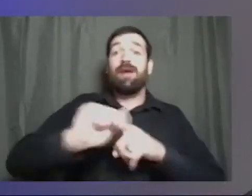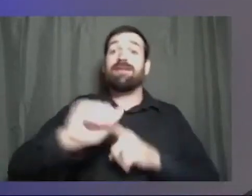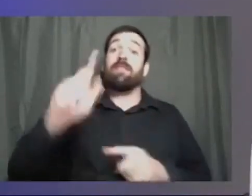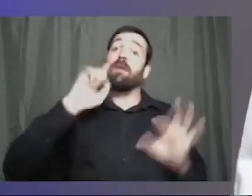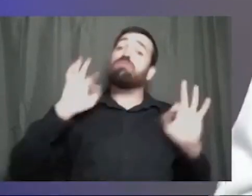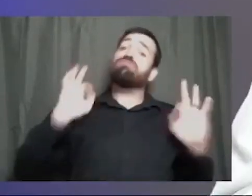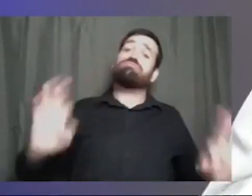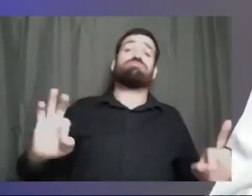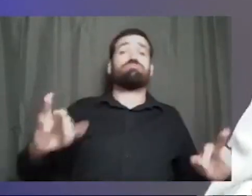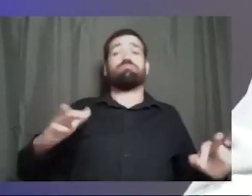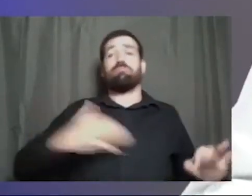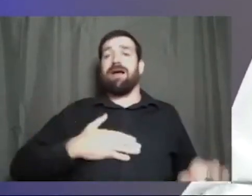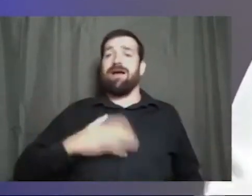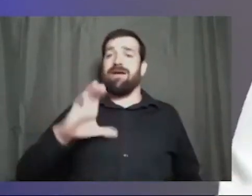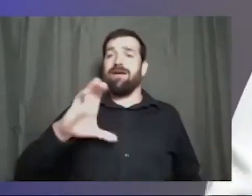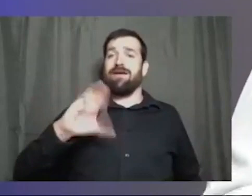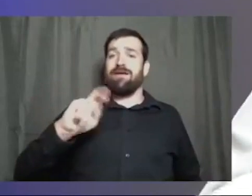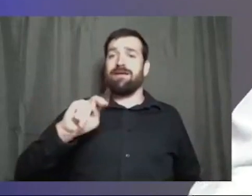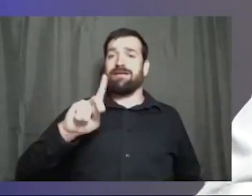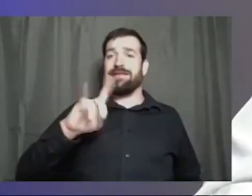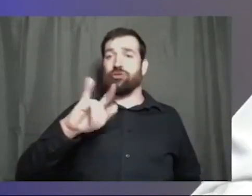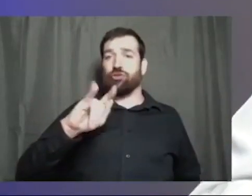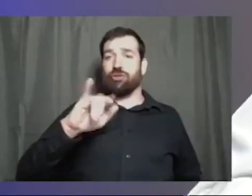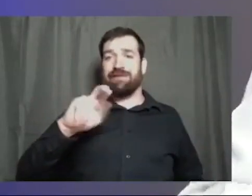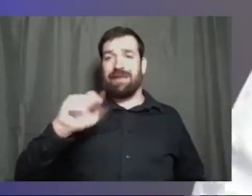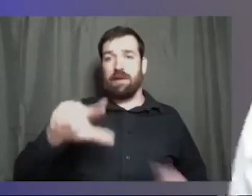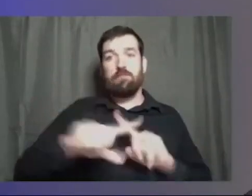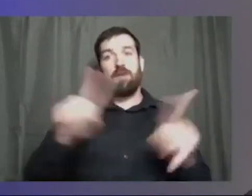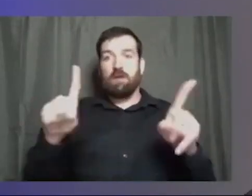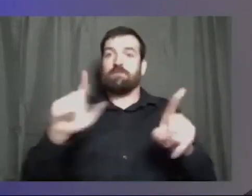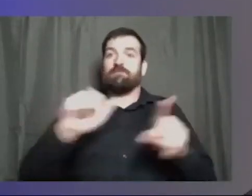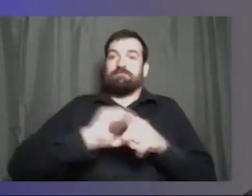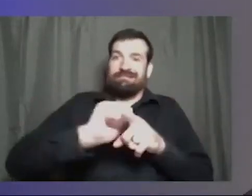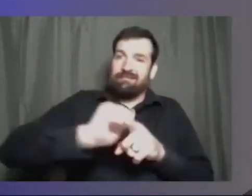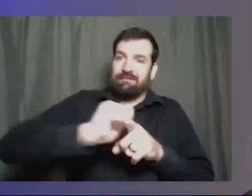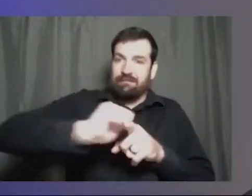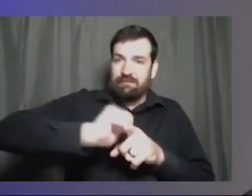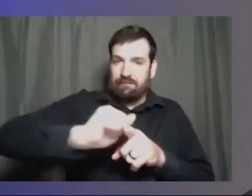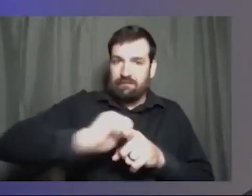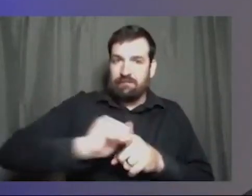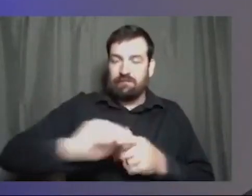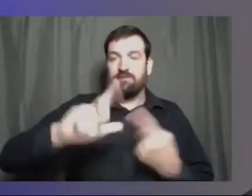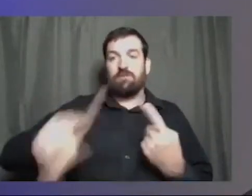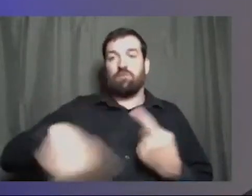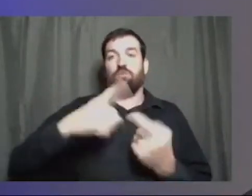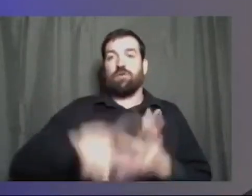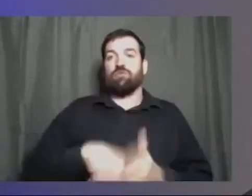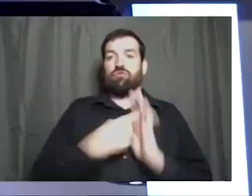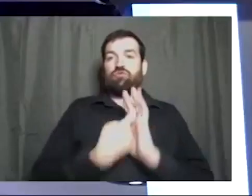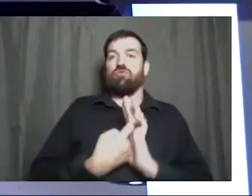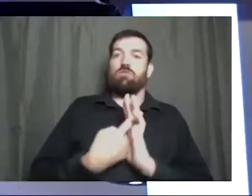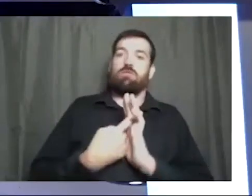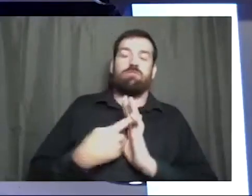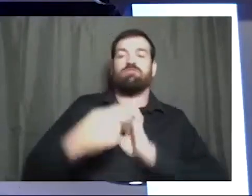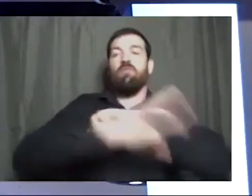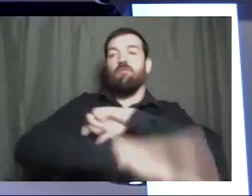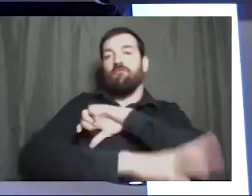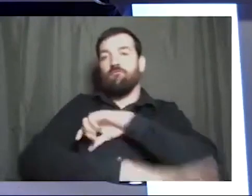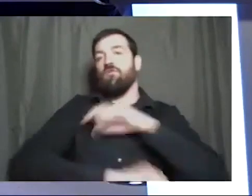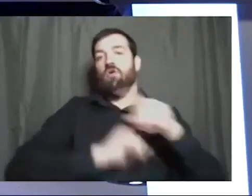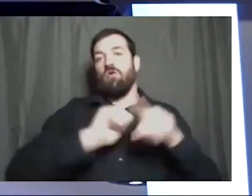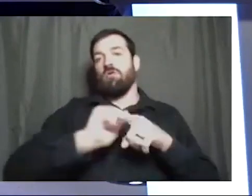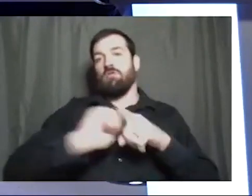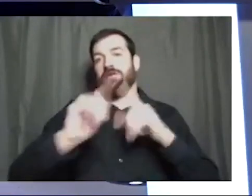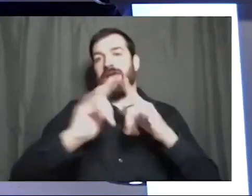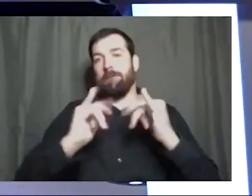but conditioning to be football or sport ready when you begin that fall camp in August. So I have to ask you that question. I'm sure you